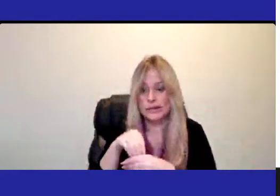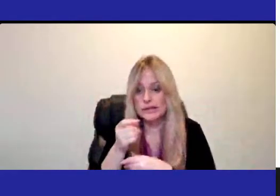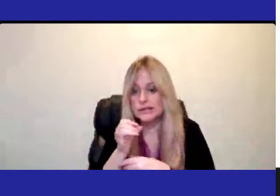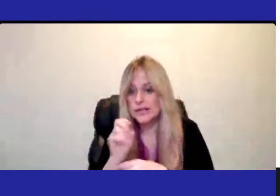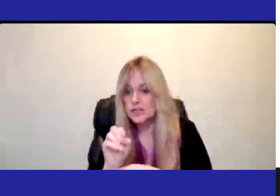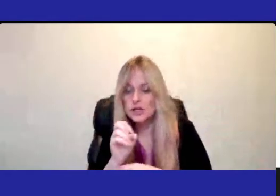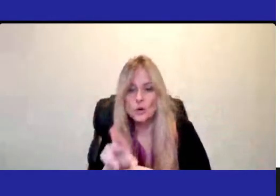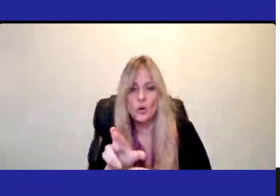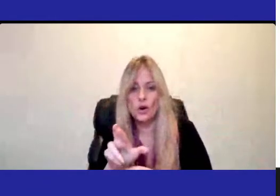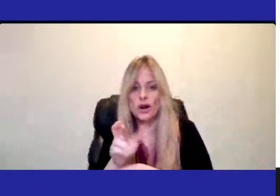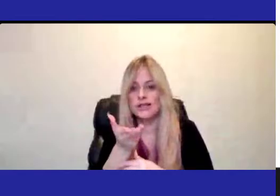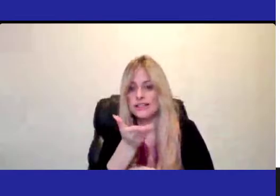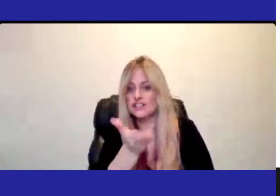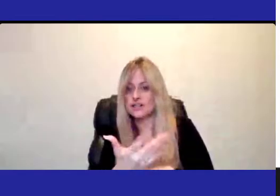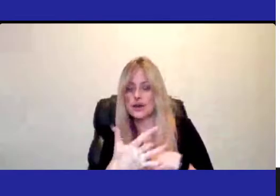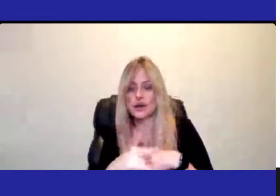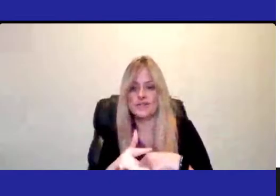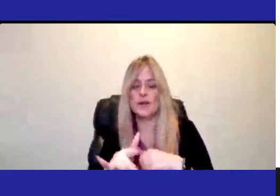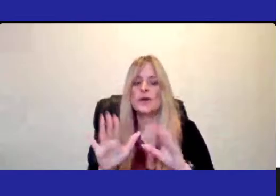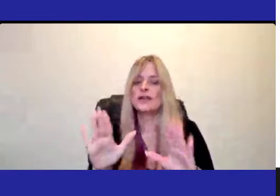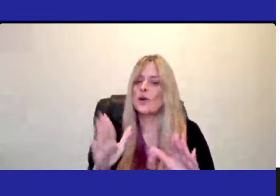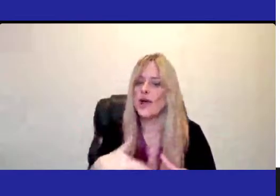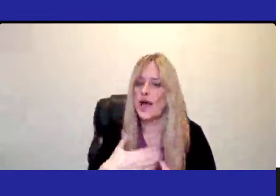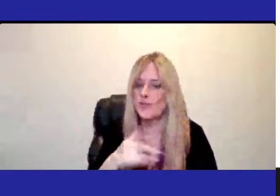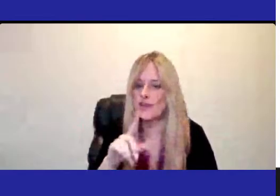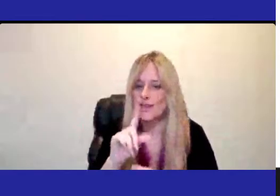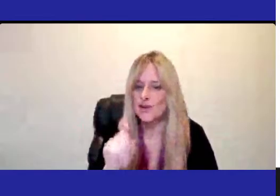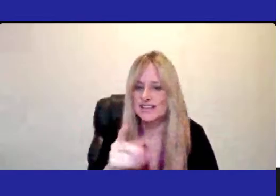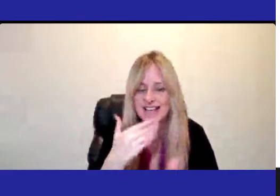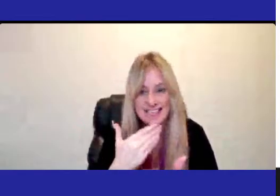just available? I am so happy you asked that. Thank you.